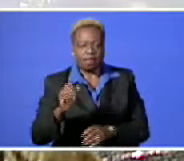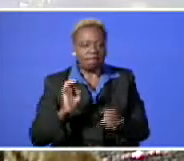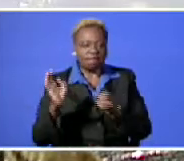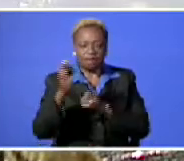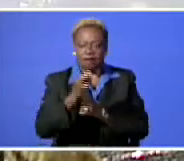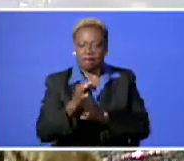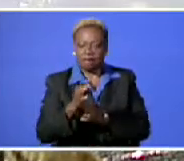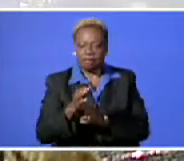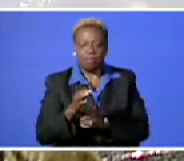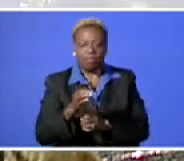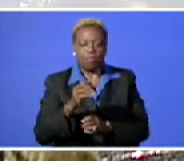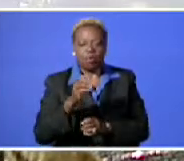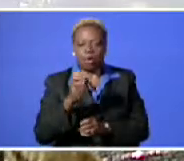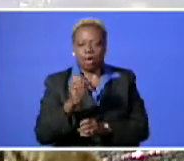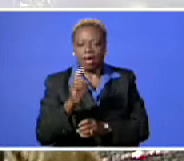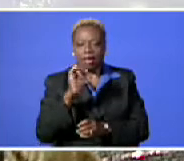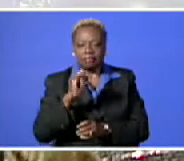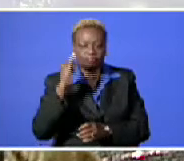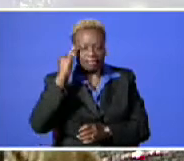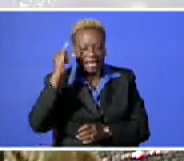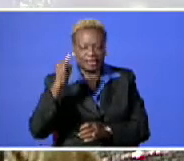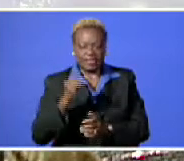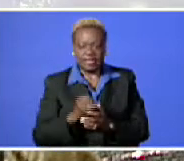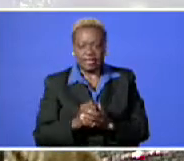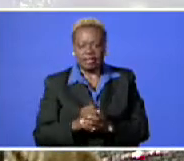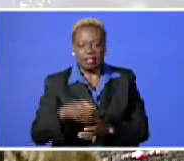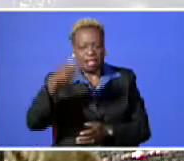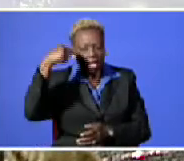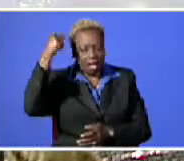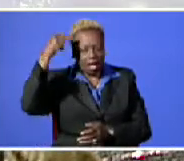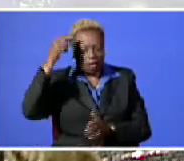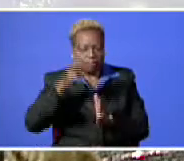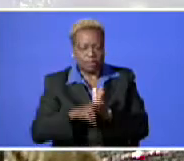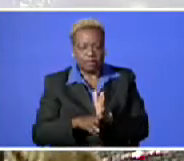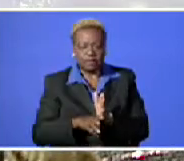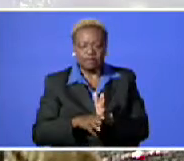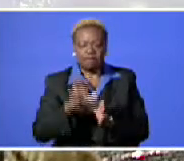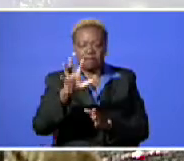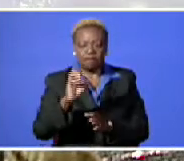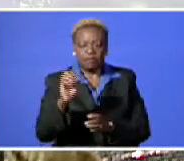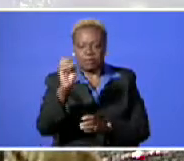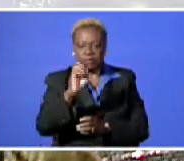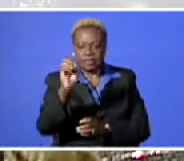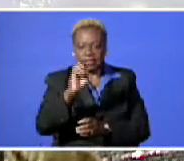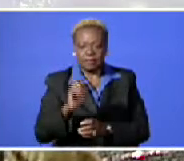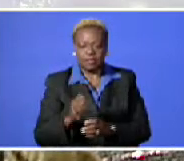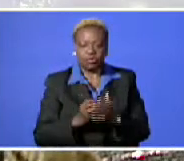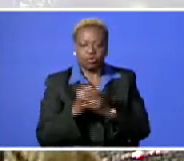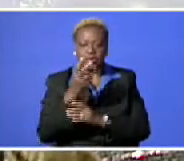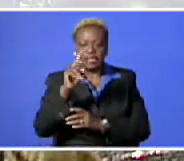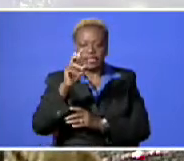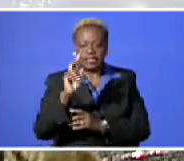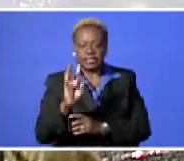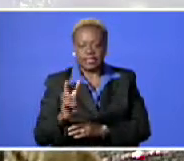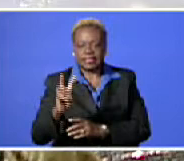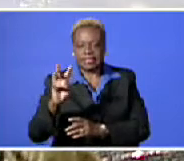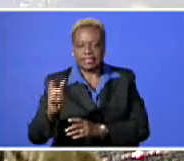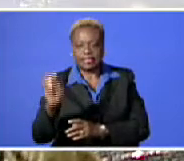The government initially hoped to achieve 50%, but all signs point to that growing to 66% for